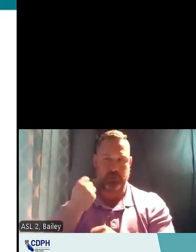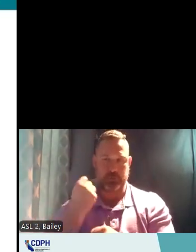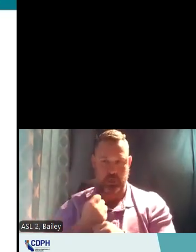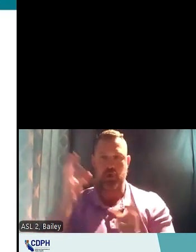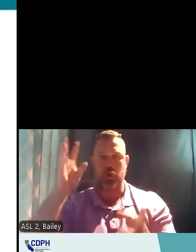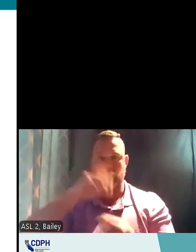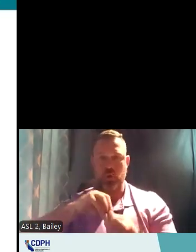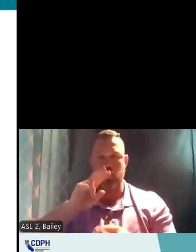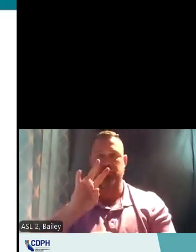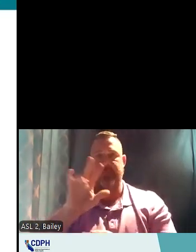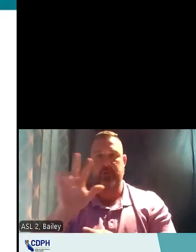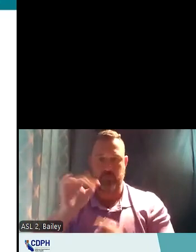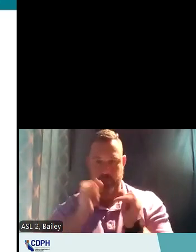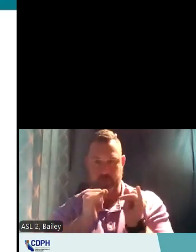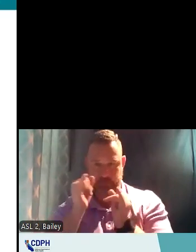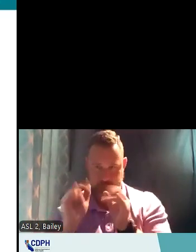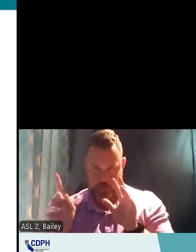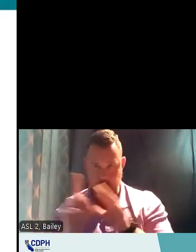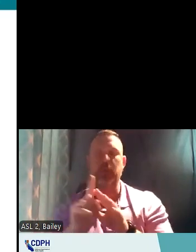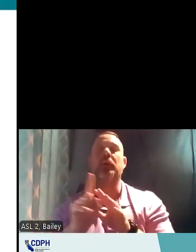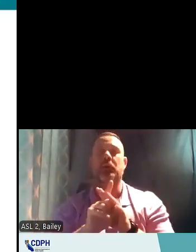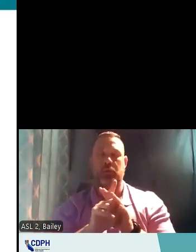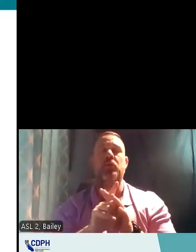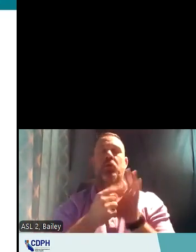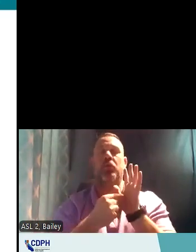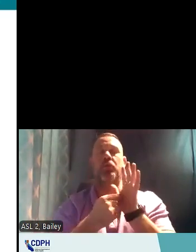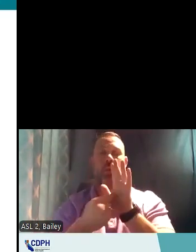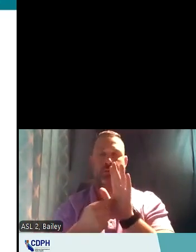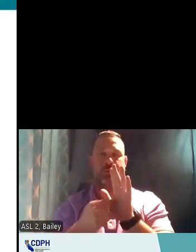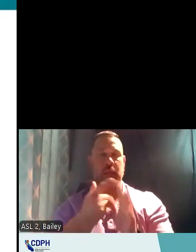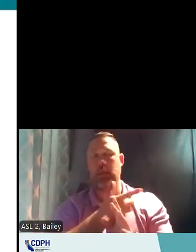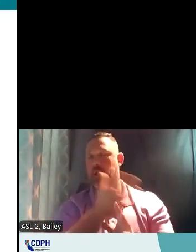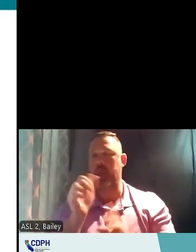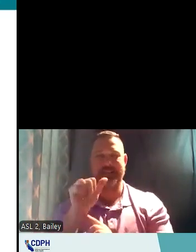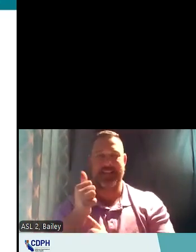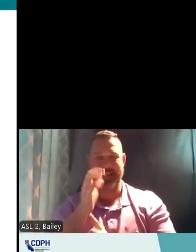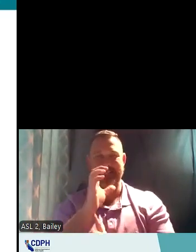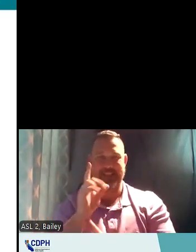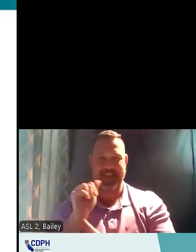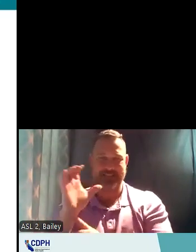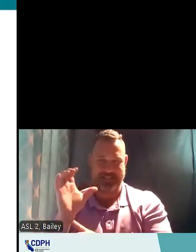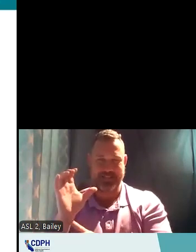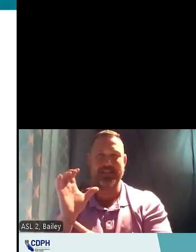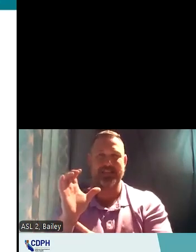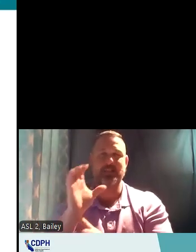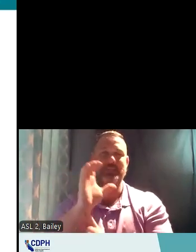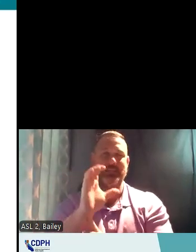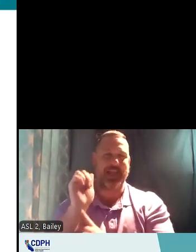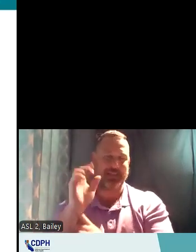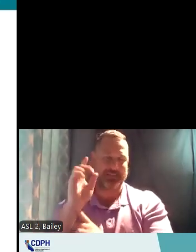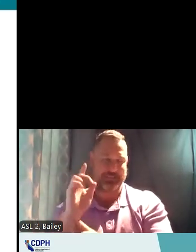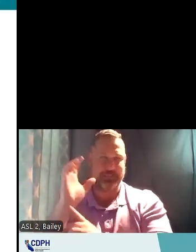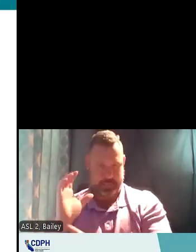total of 73 individuals attended, representing all 10 CADCs, which is also